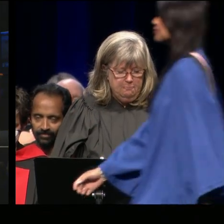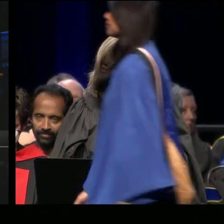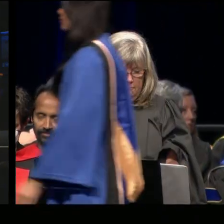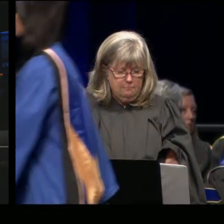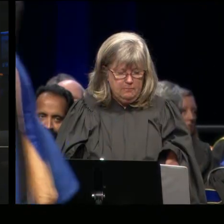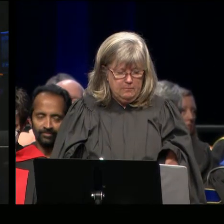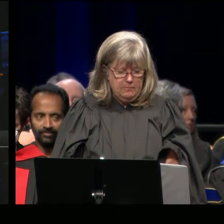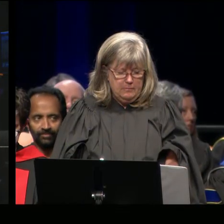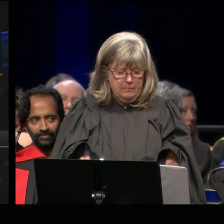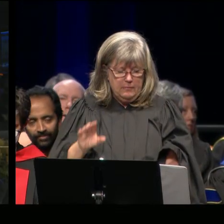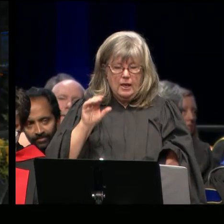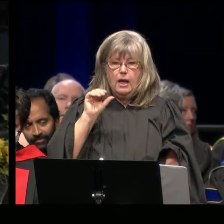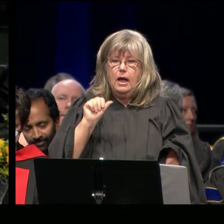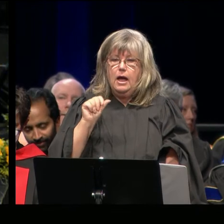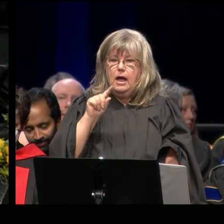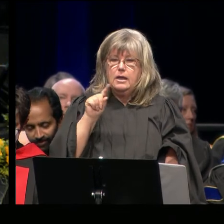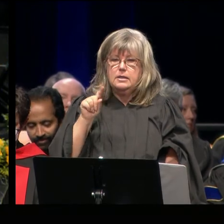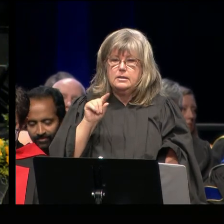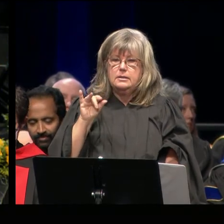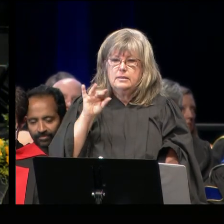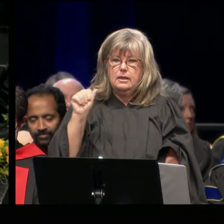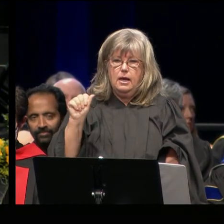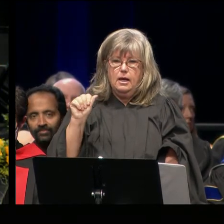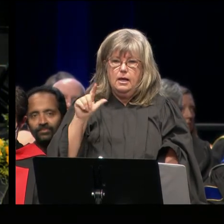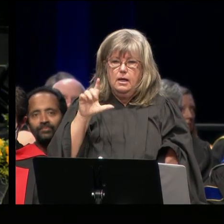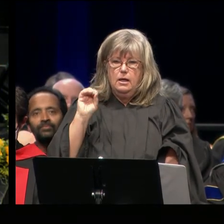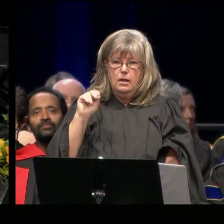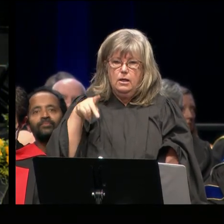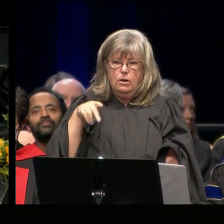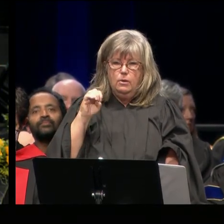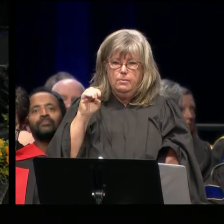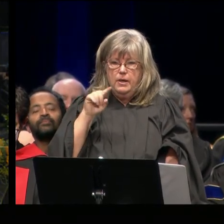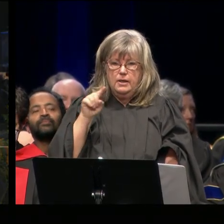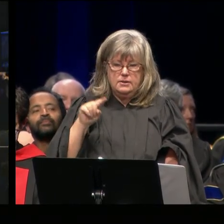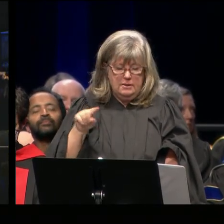Asia Lopez, with distinction.